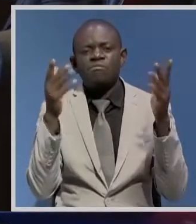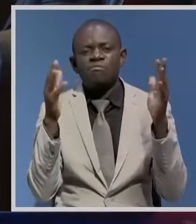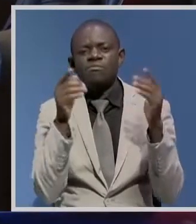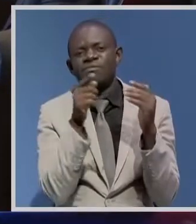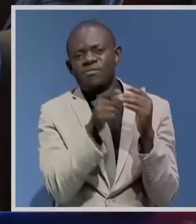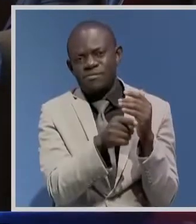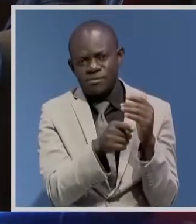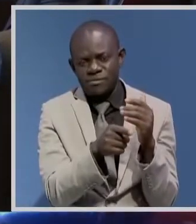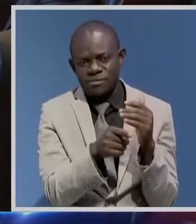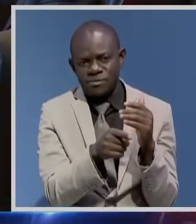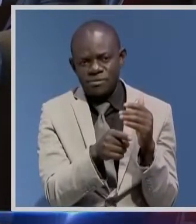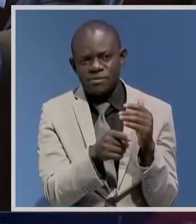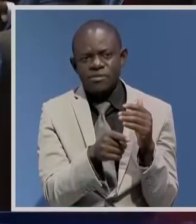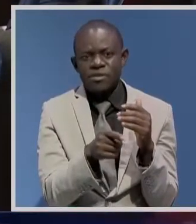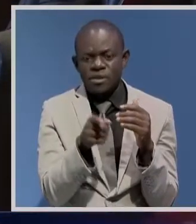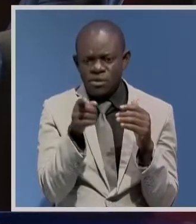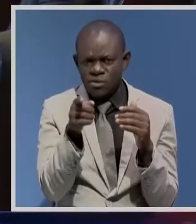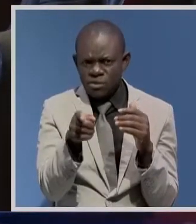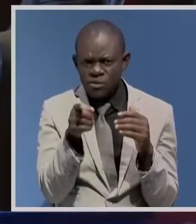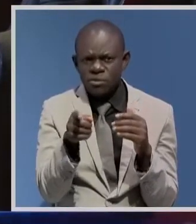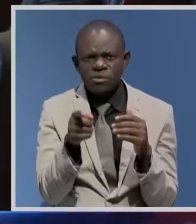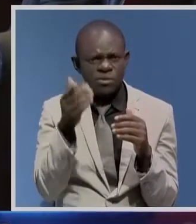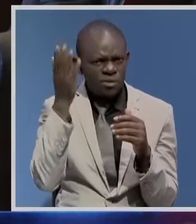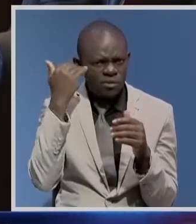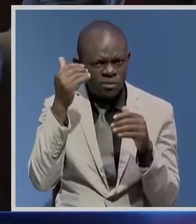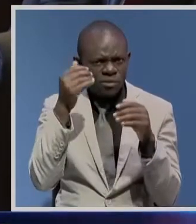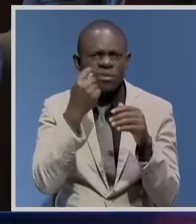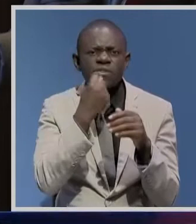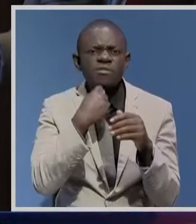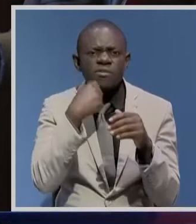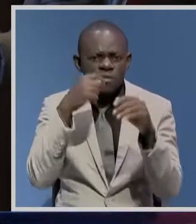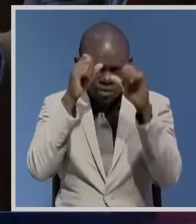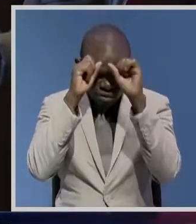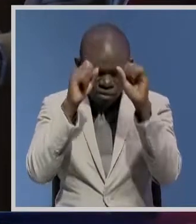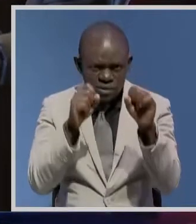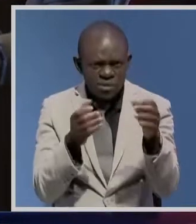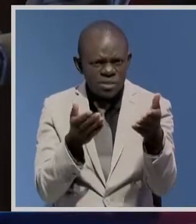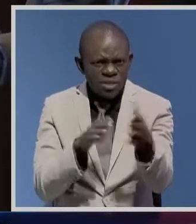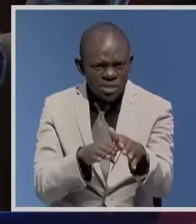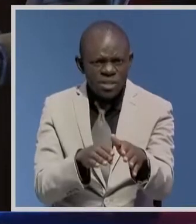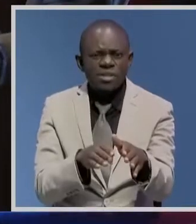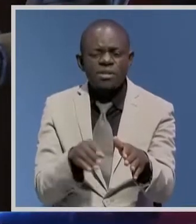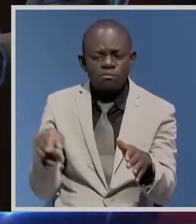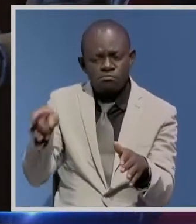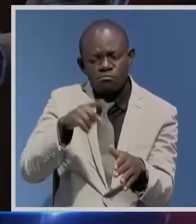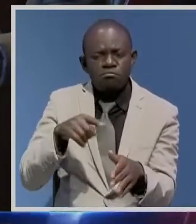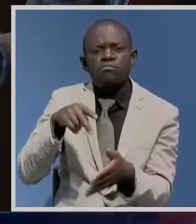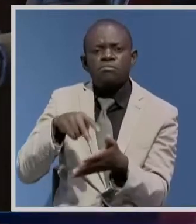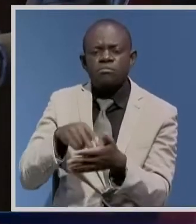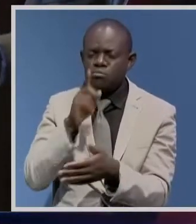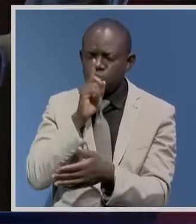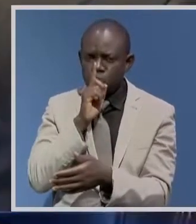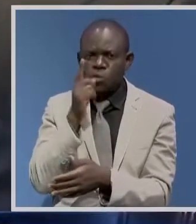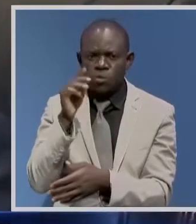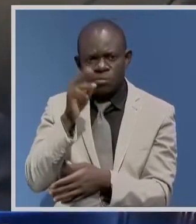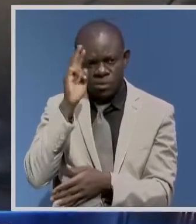of silence in honor of former President of Tanzania Benjamin Mkapa, who died a fortnight ago.